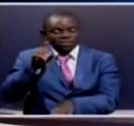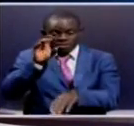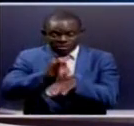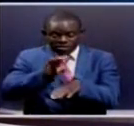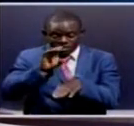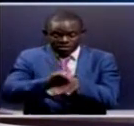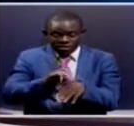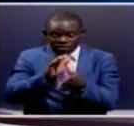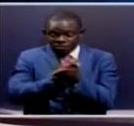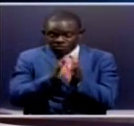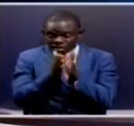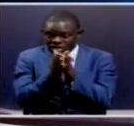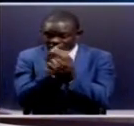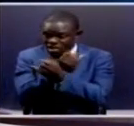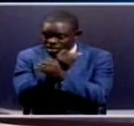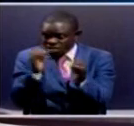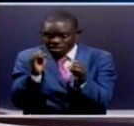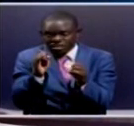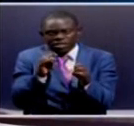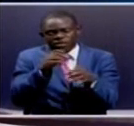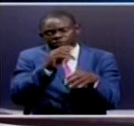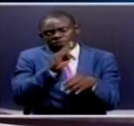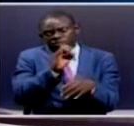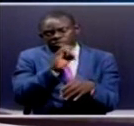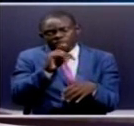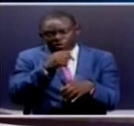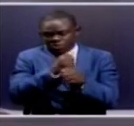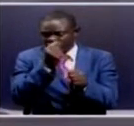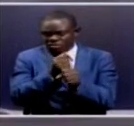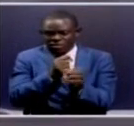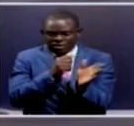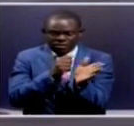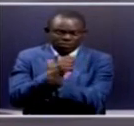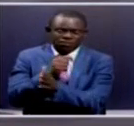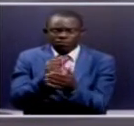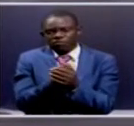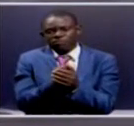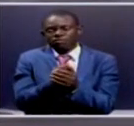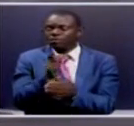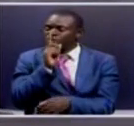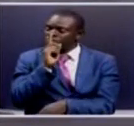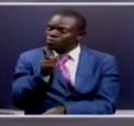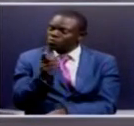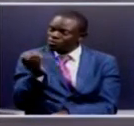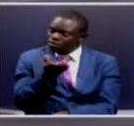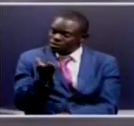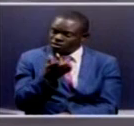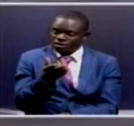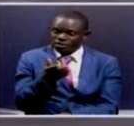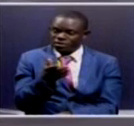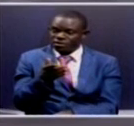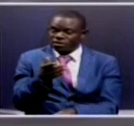non-partisan and independent dialogue process? And there's nobody who has hijacked anything from the church. Okay?